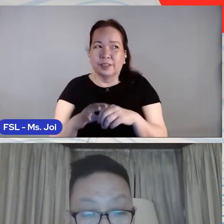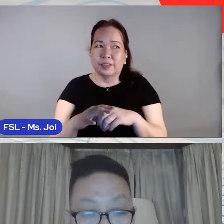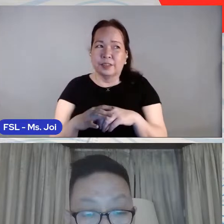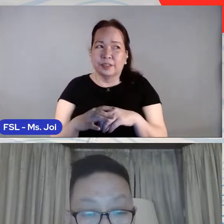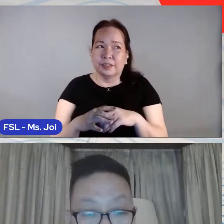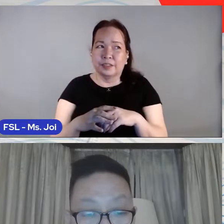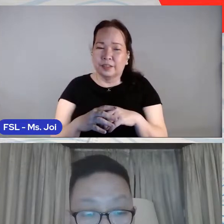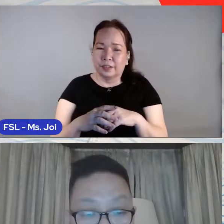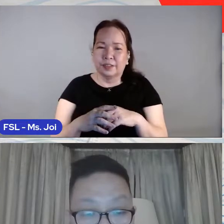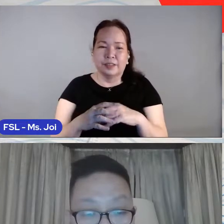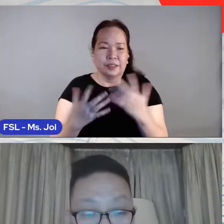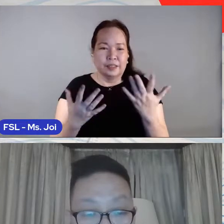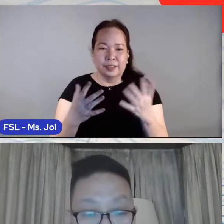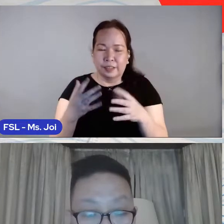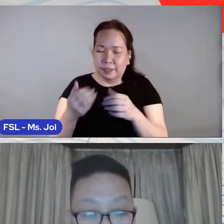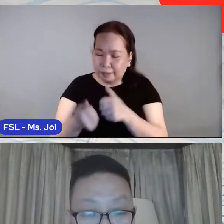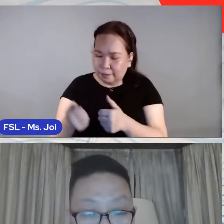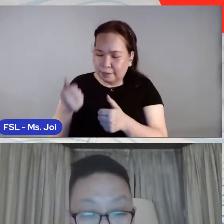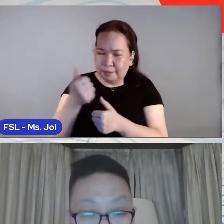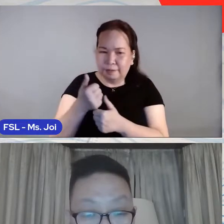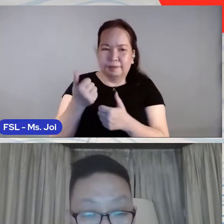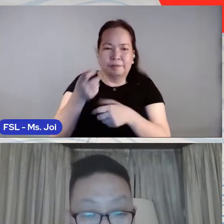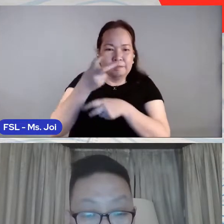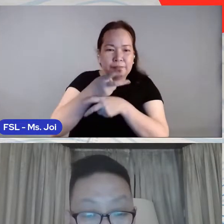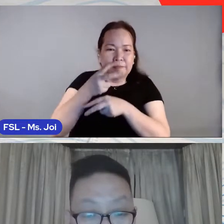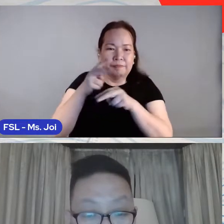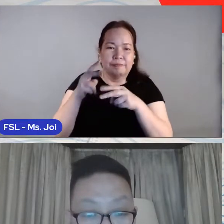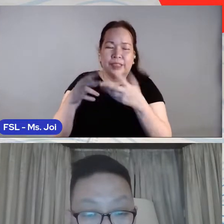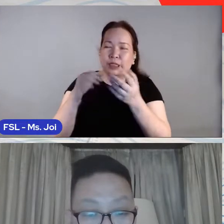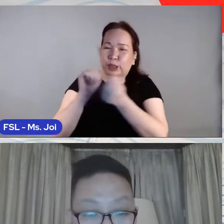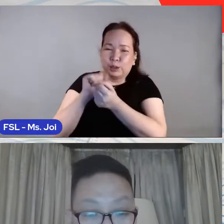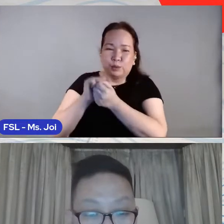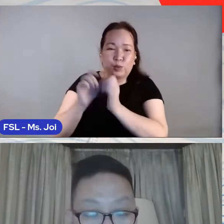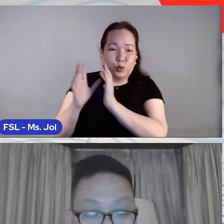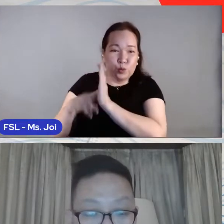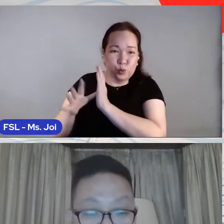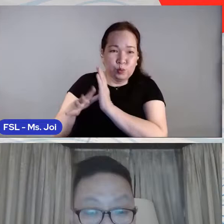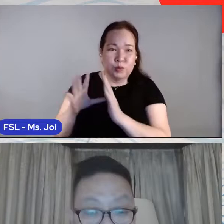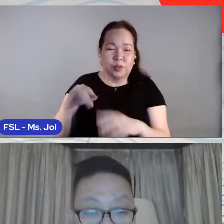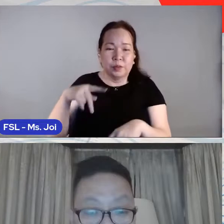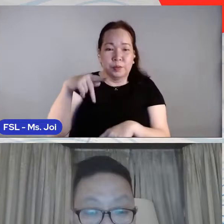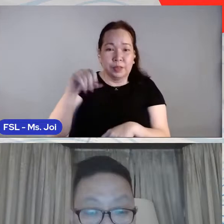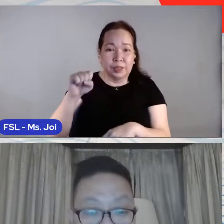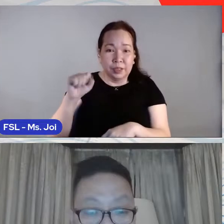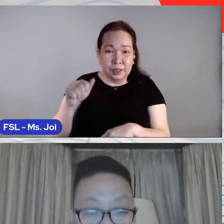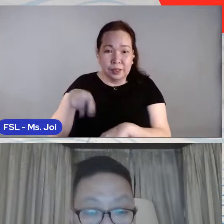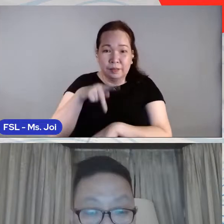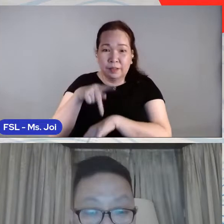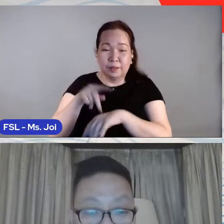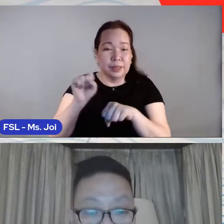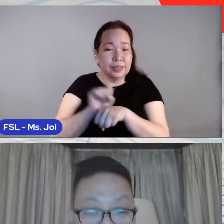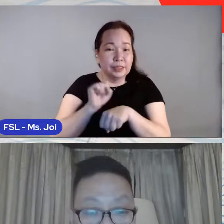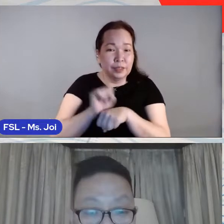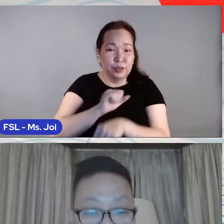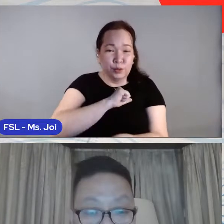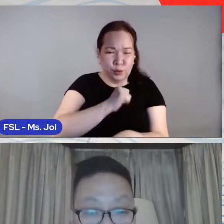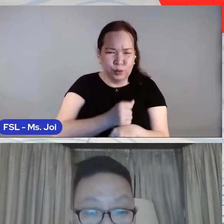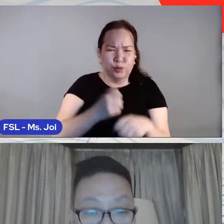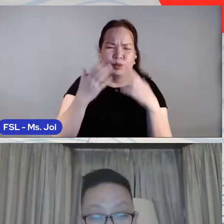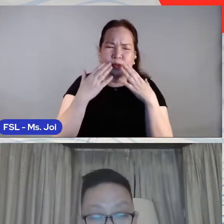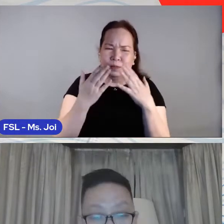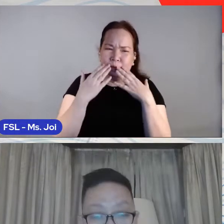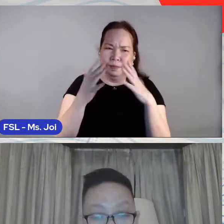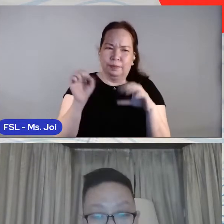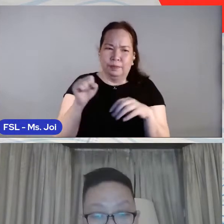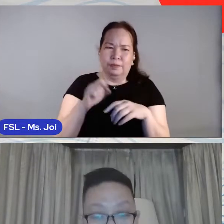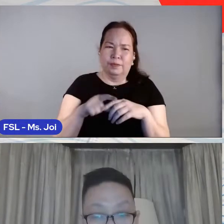verifiers, supervisors, and even colleagues both from COMELEC and the Philippine Statistics Authority, maraming salamat po. It was a very long